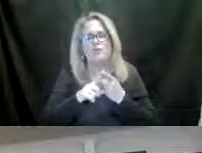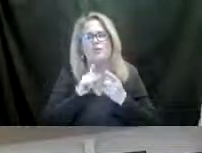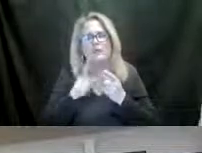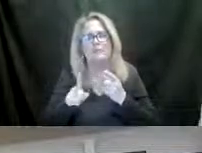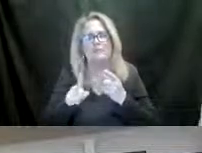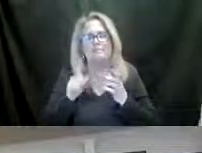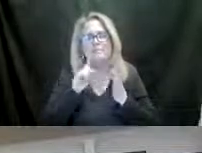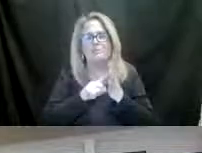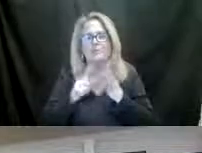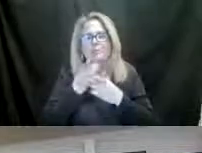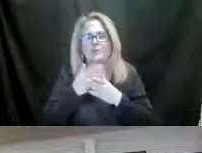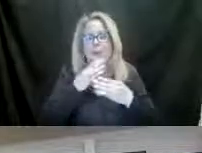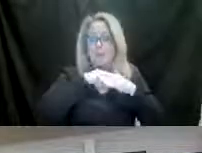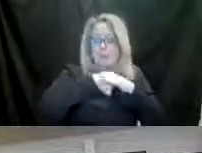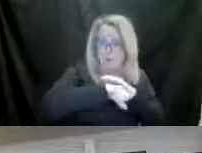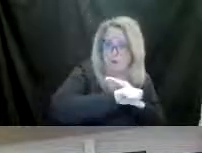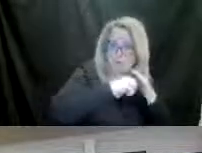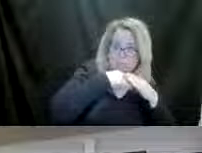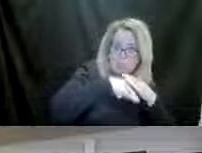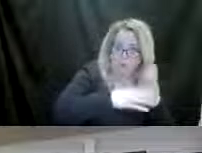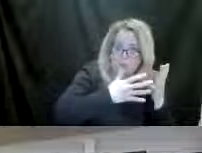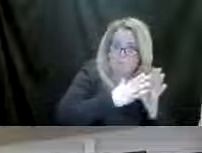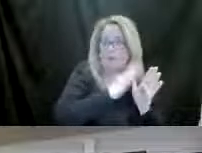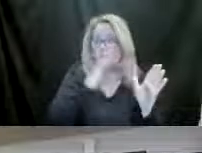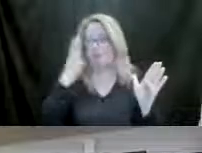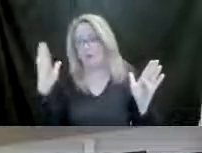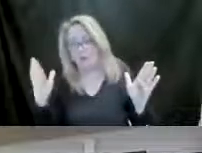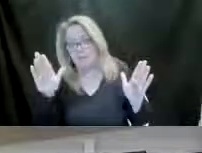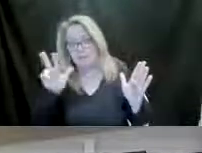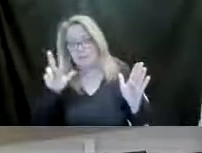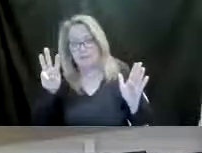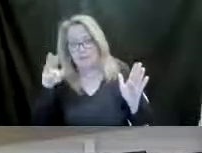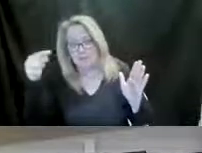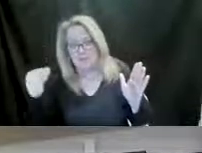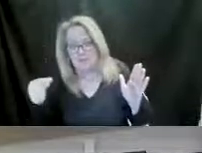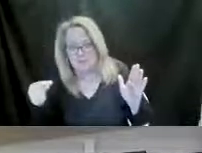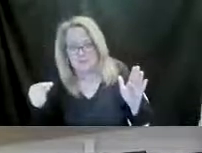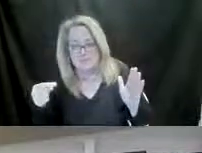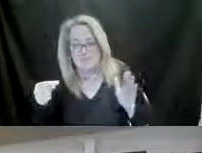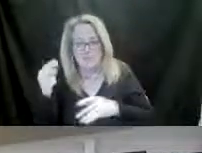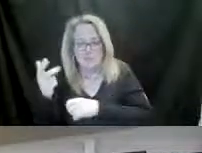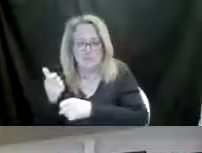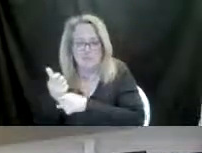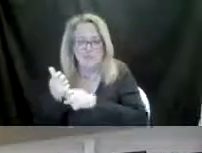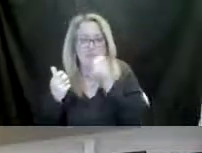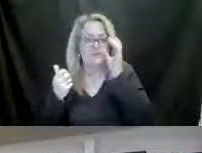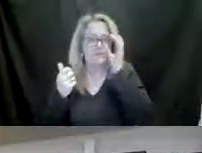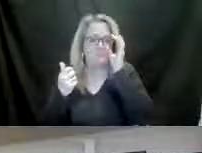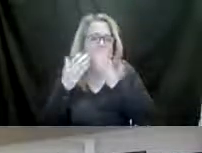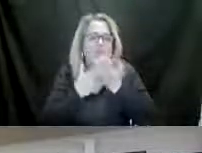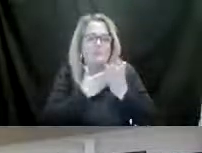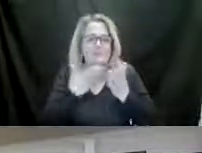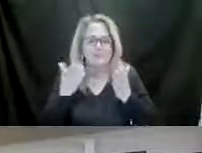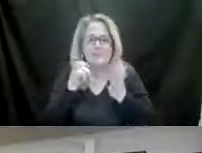and 36 months, some of the major kind of milestones or things that you might happen. Now, this is